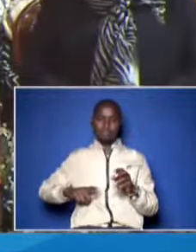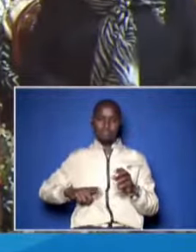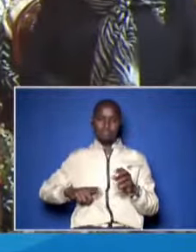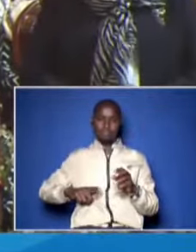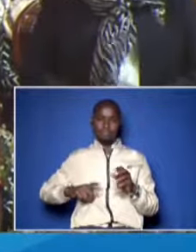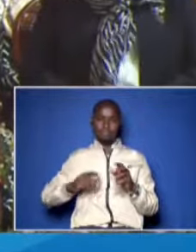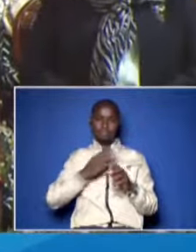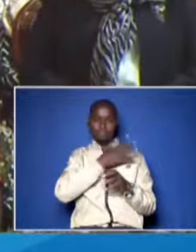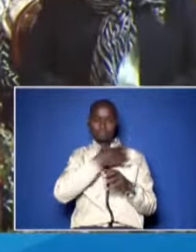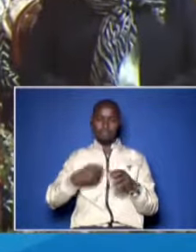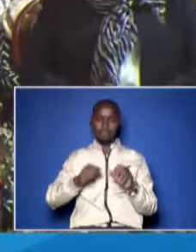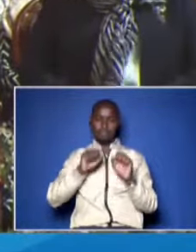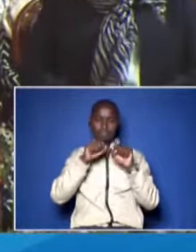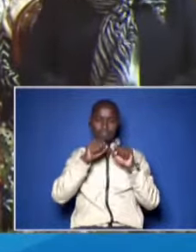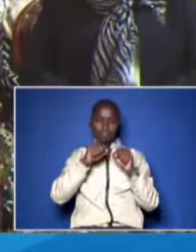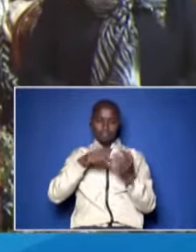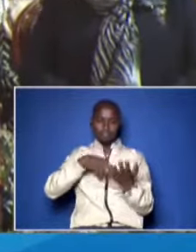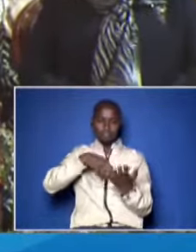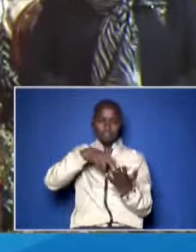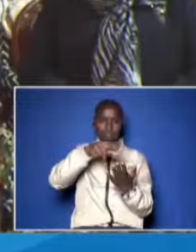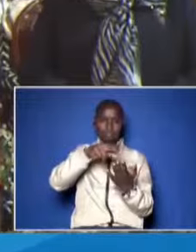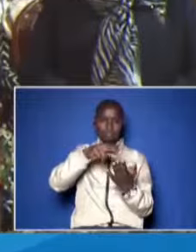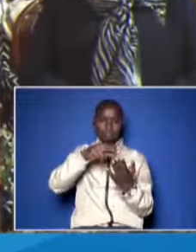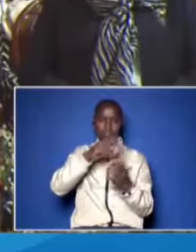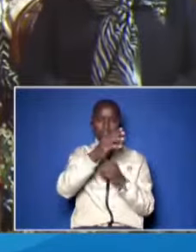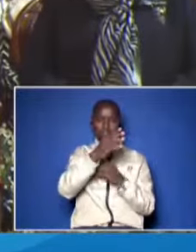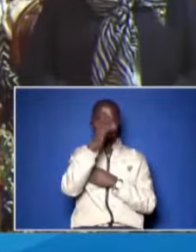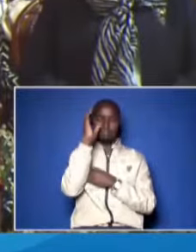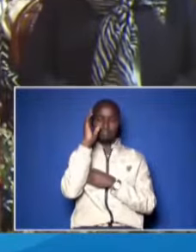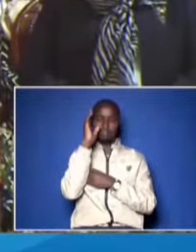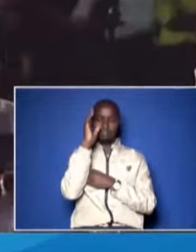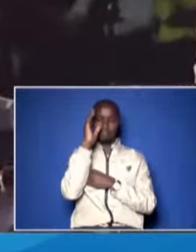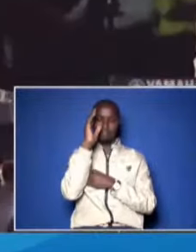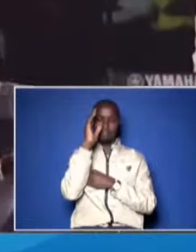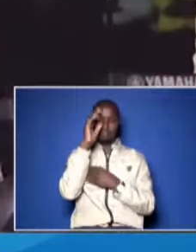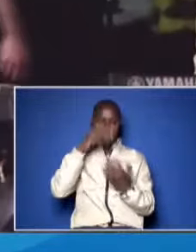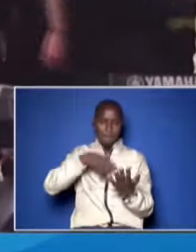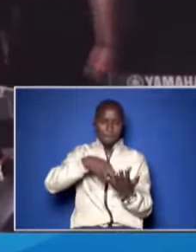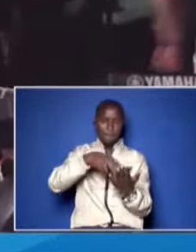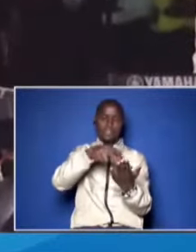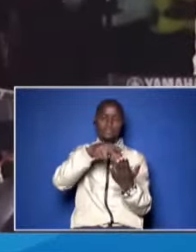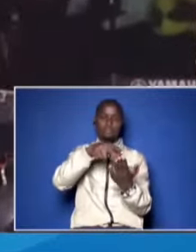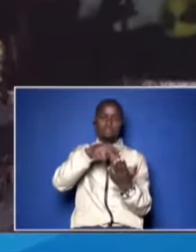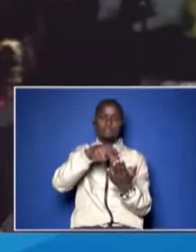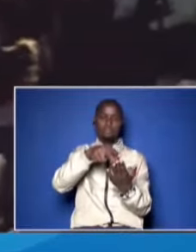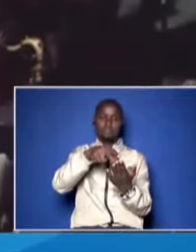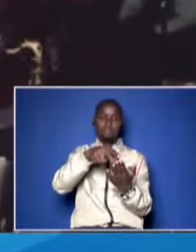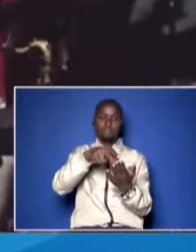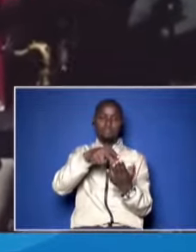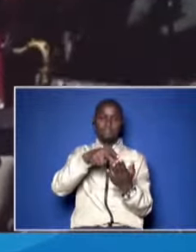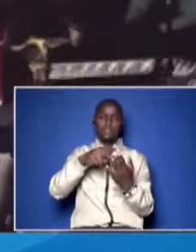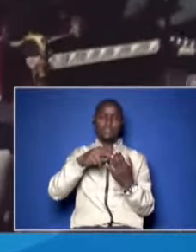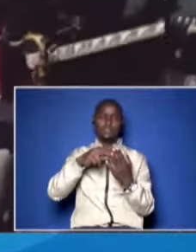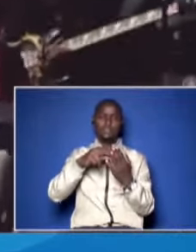path for instruction shall come from Zion the word of God from